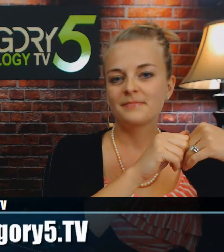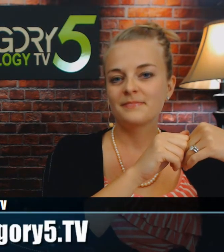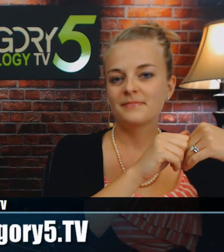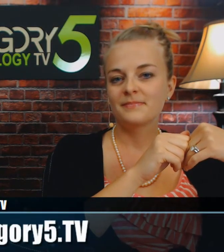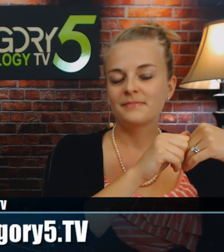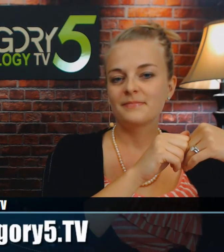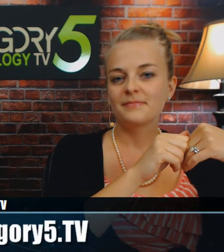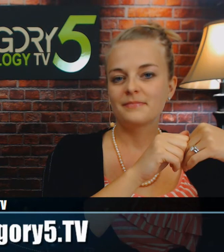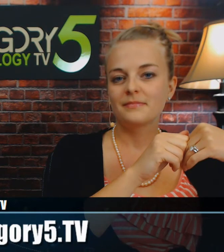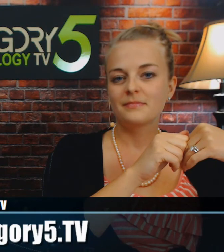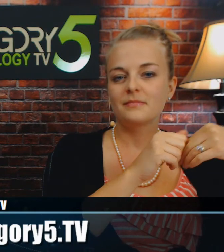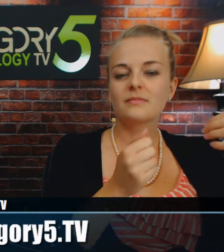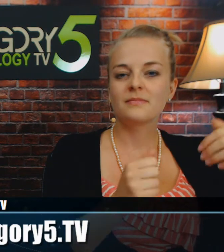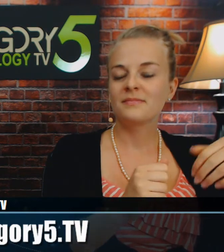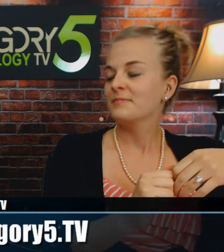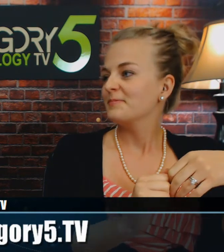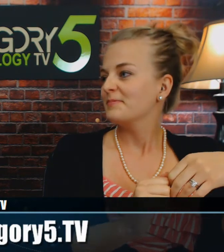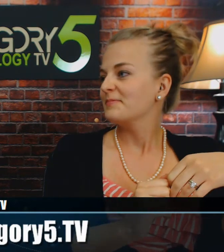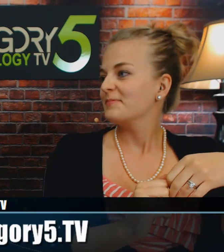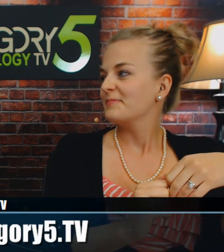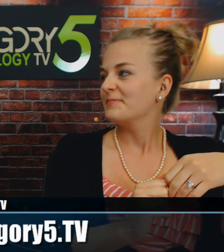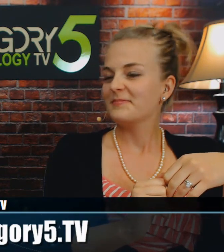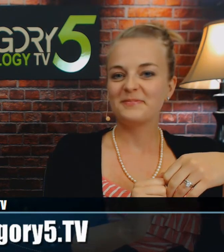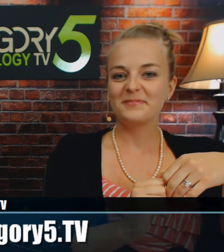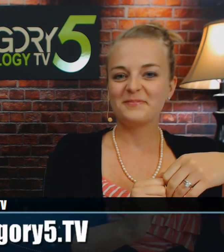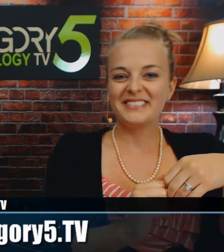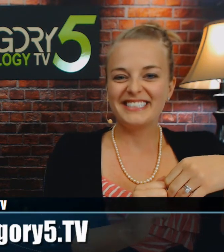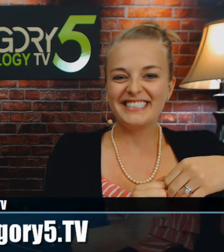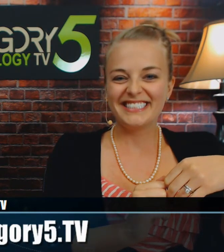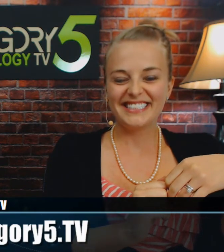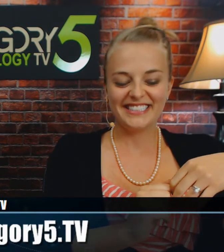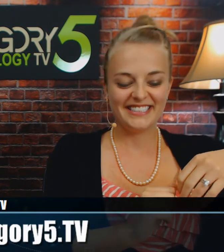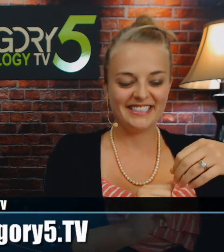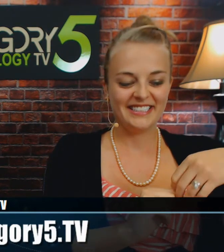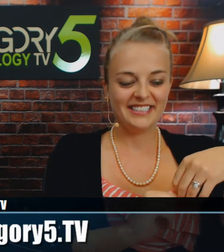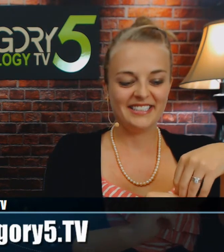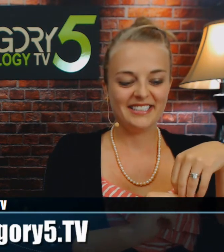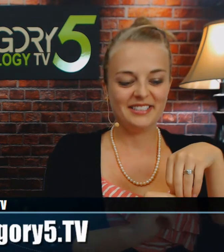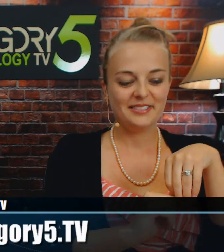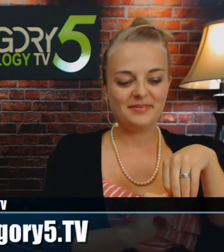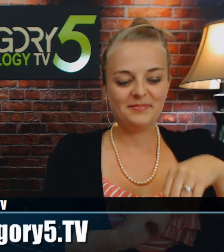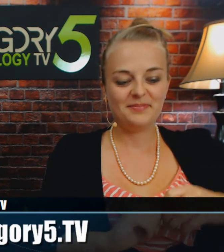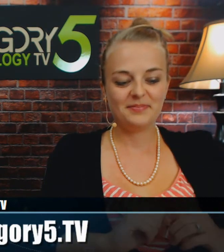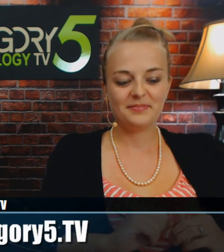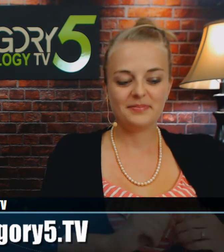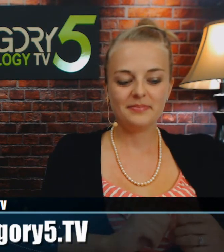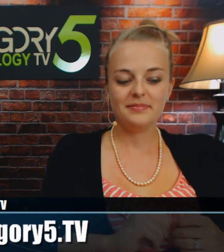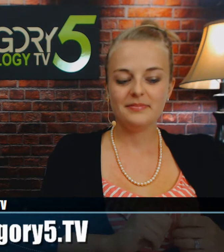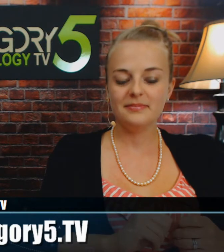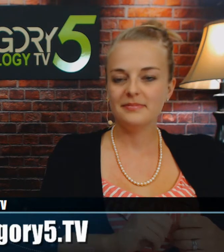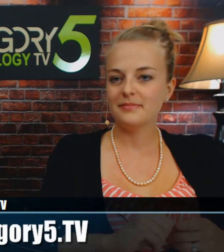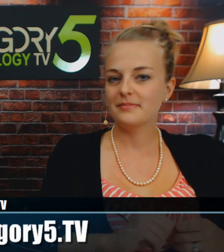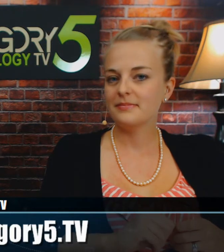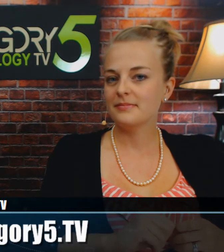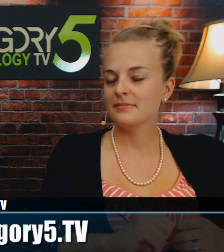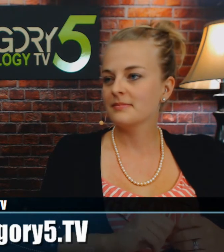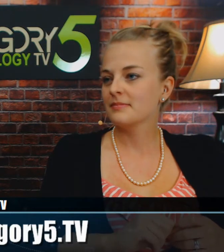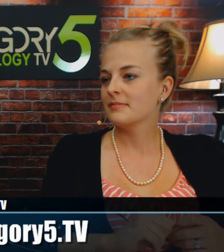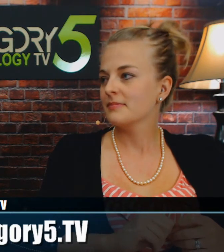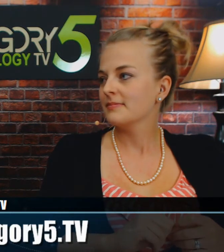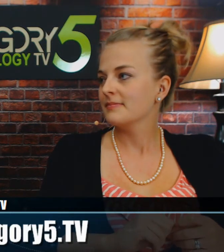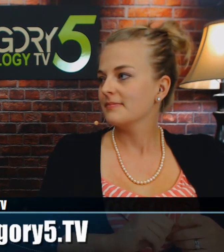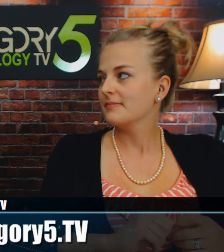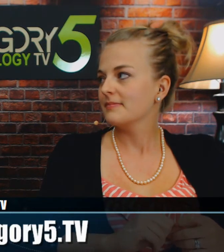little bit about some of the technical aspects. We're going to hold off on that because Hilary understands a lot more about the needs of an individual who